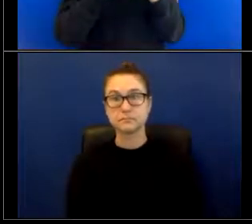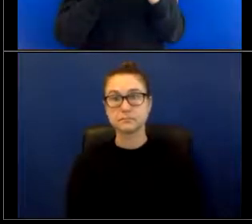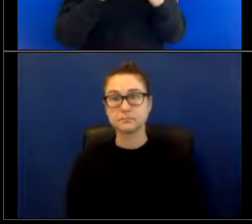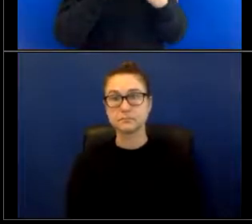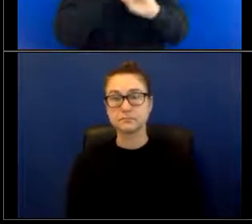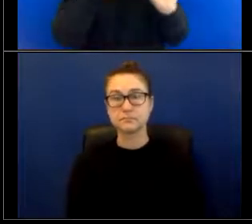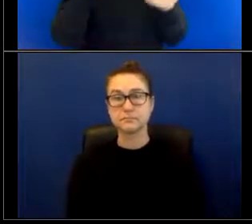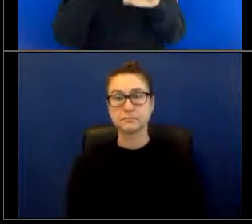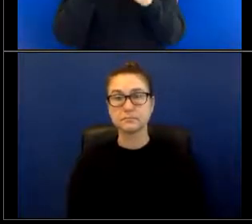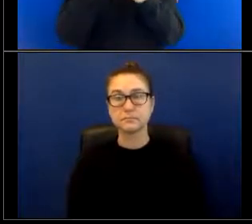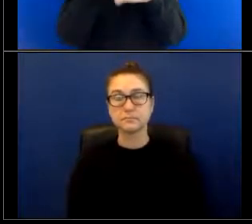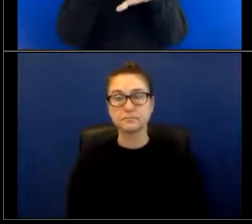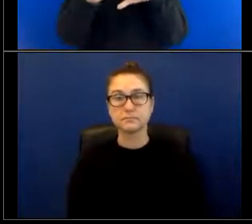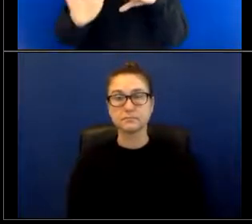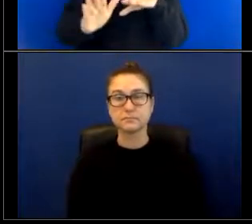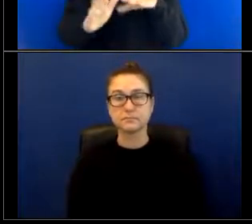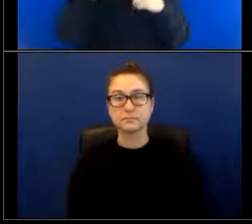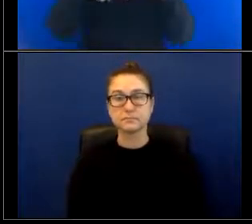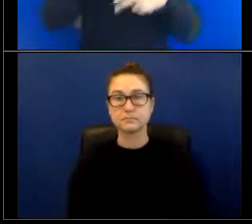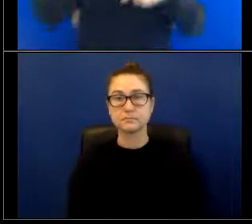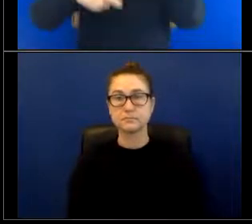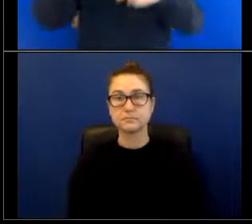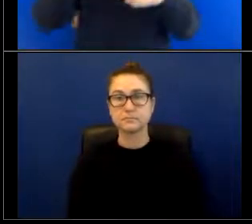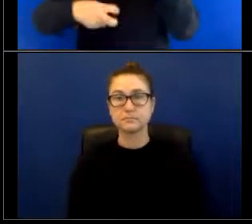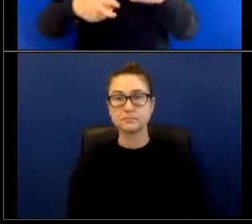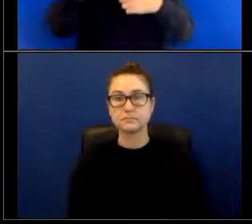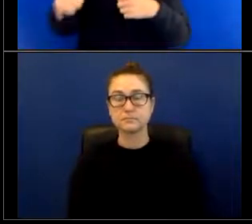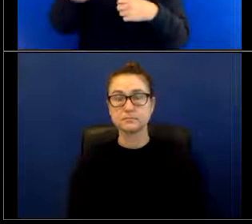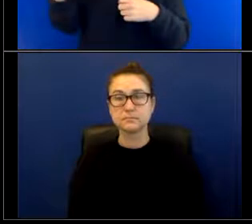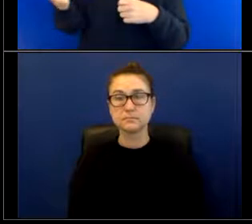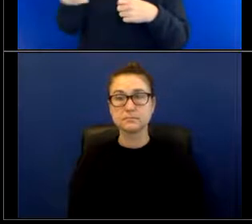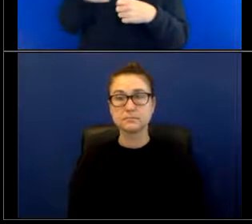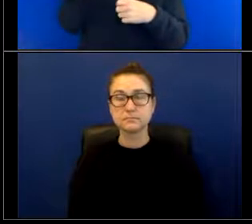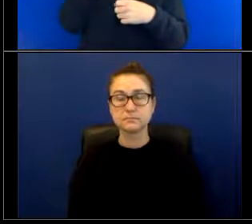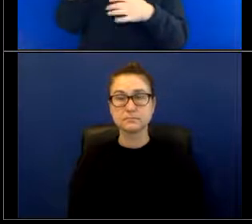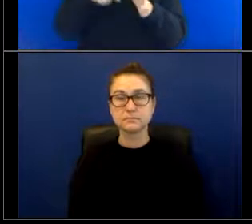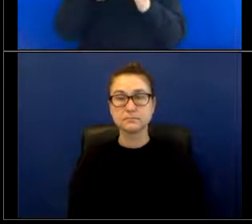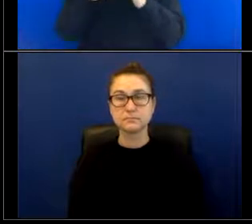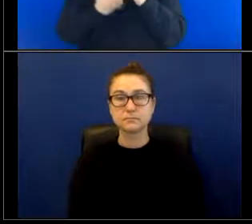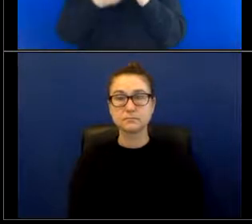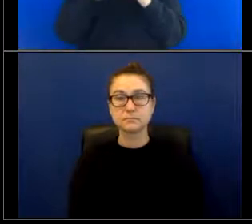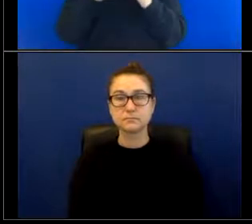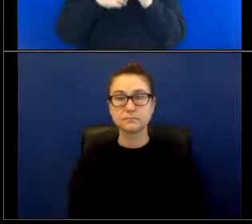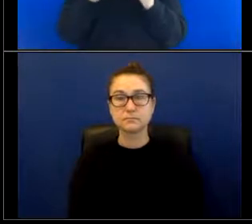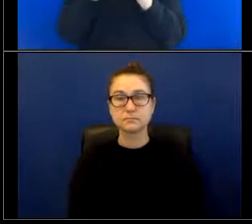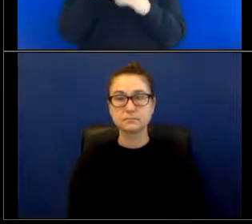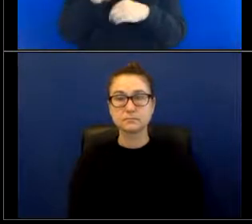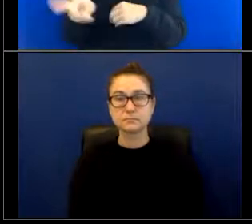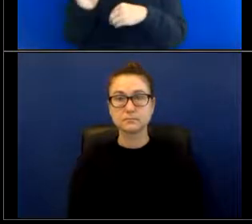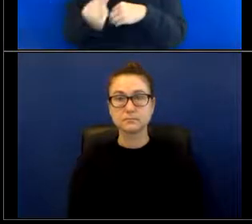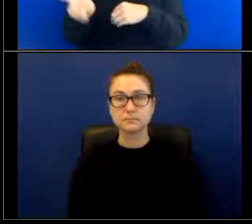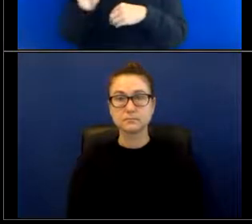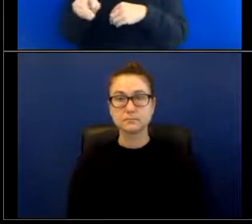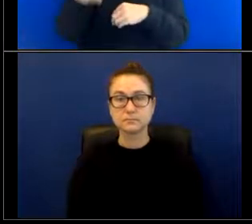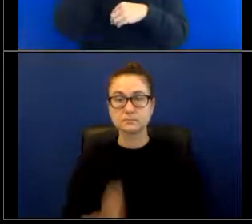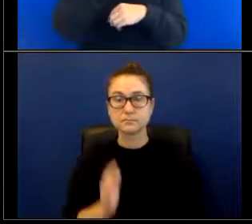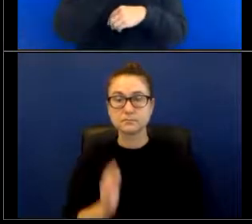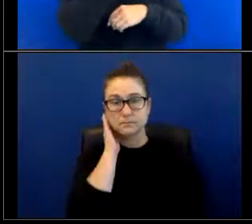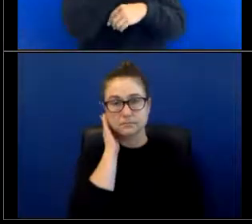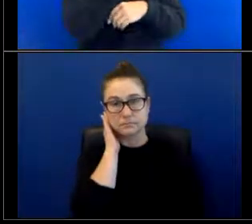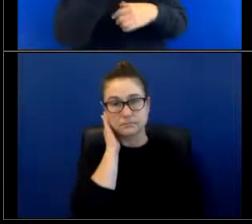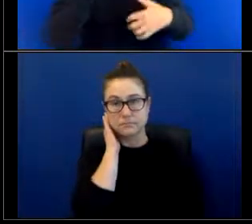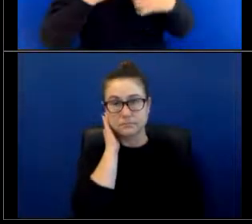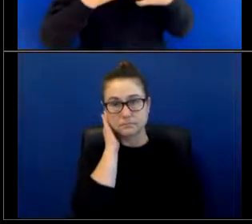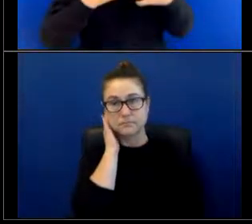problem in relation to a neighbour who has an Airbnb, you need to report those issues